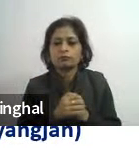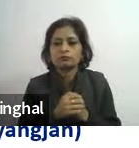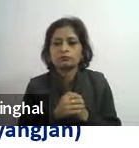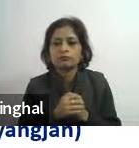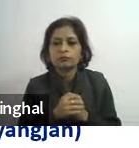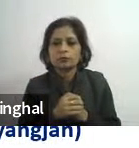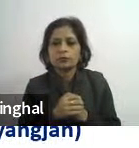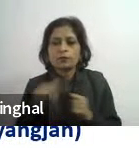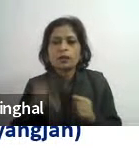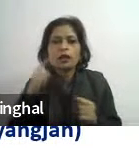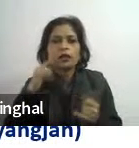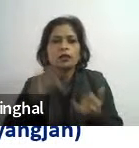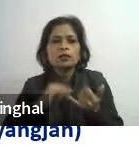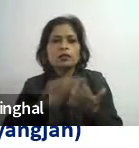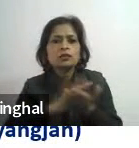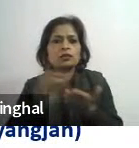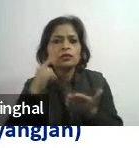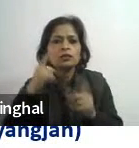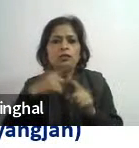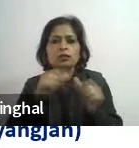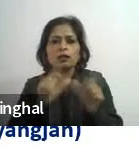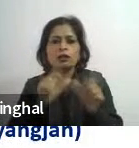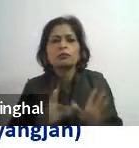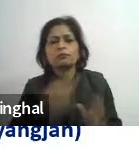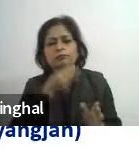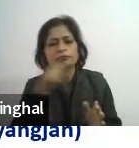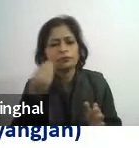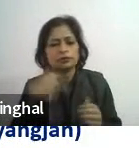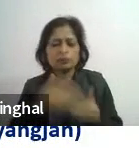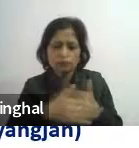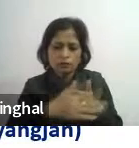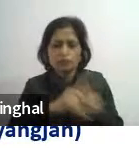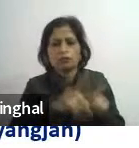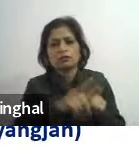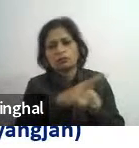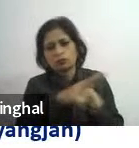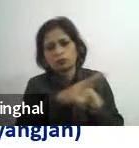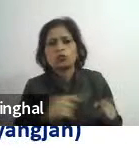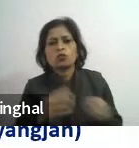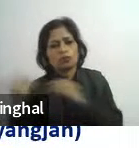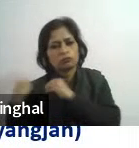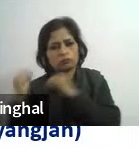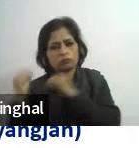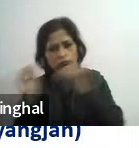Tell Ishita or Himali to do that. You start with the proceedings, please.